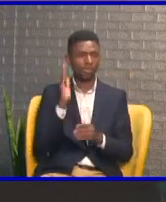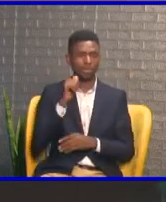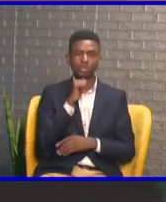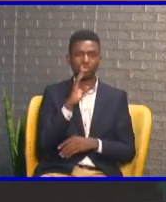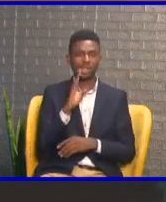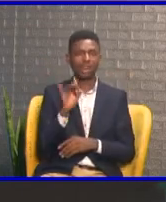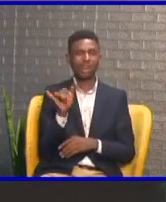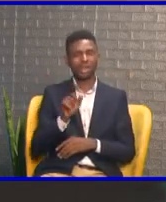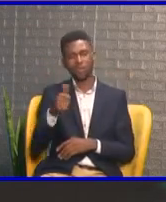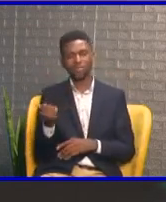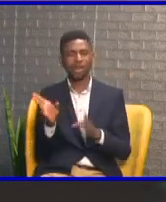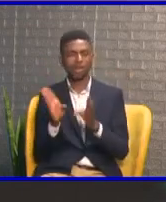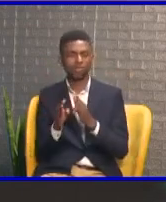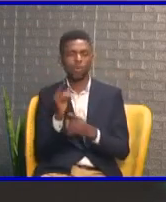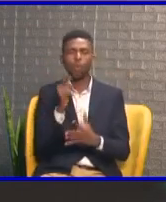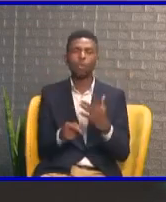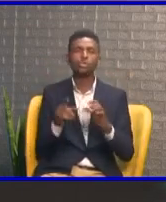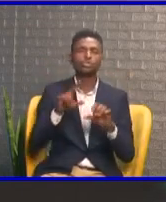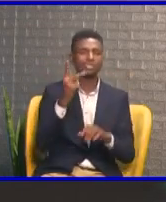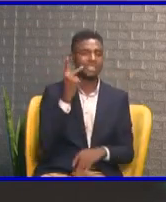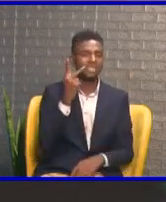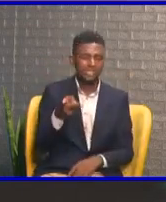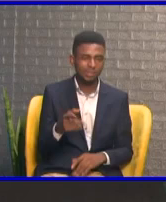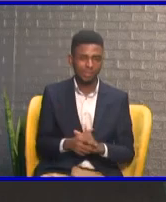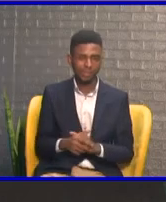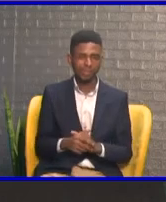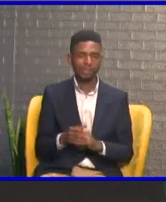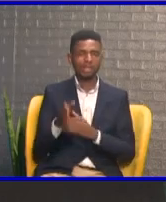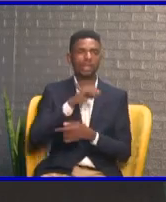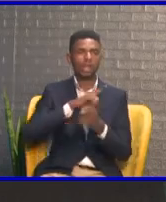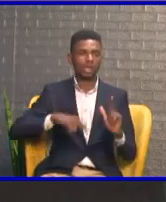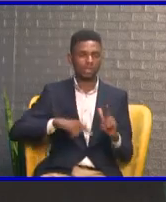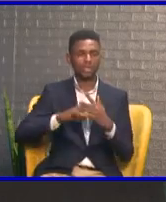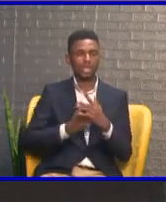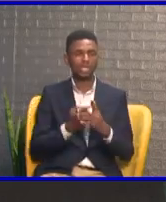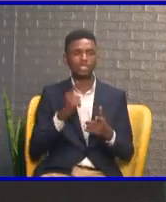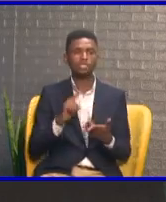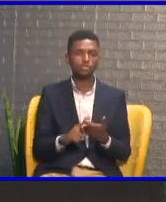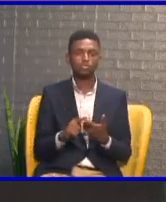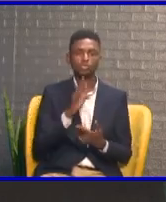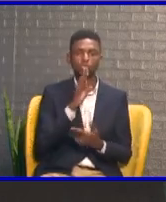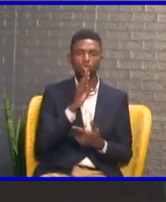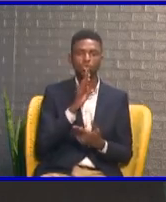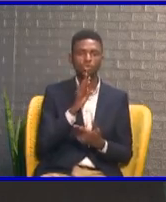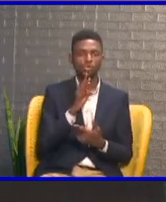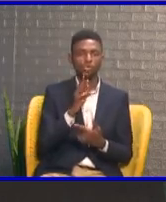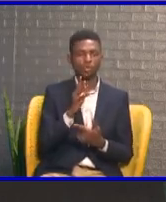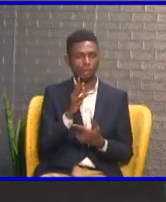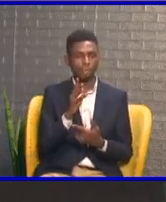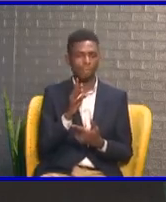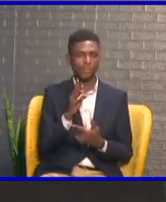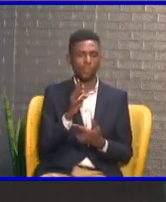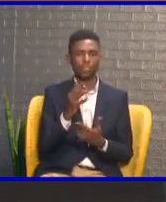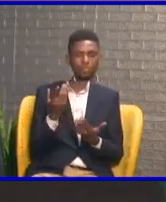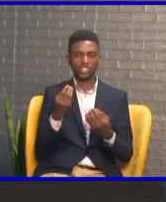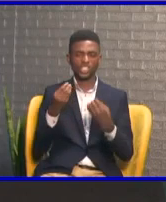conference. What do you see? The Lord began to deal with me about imagination. And the Lord would get me to